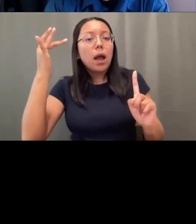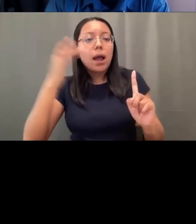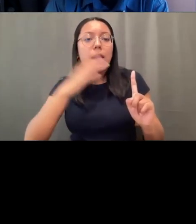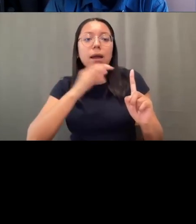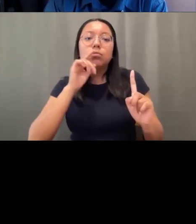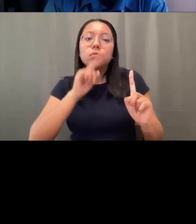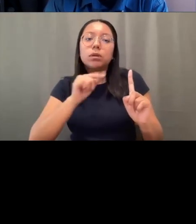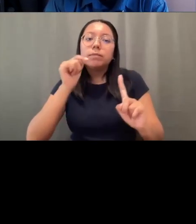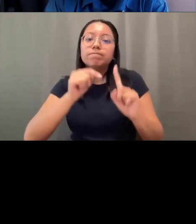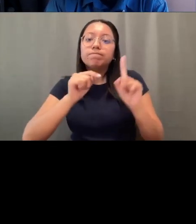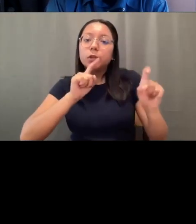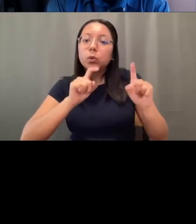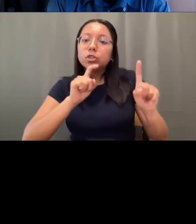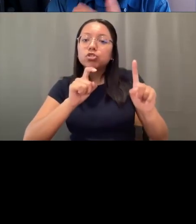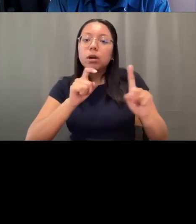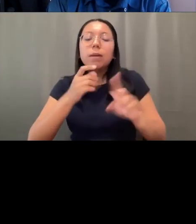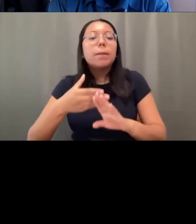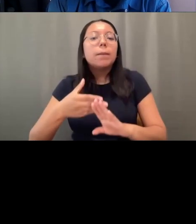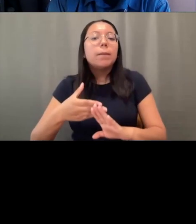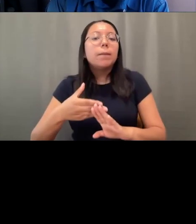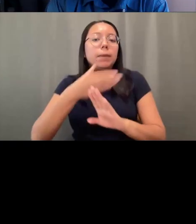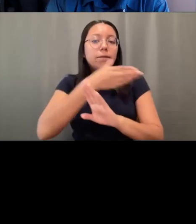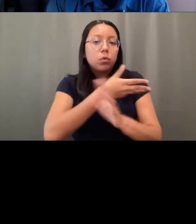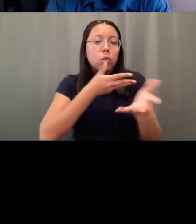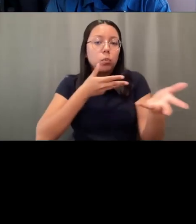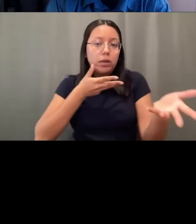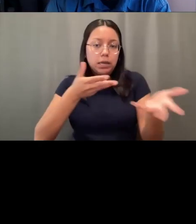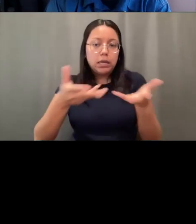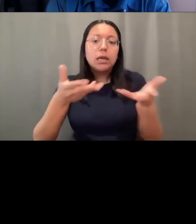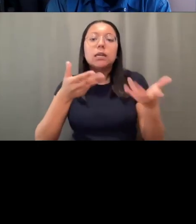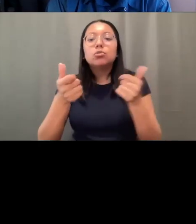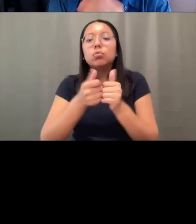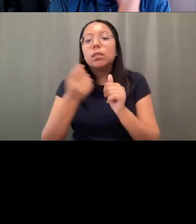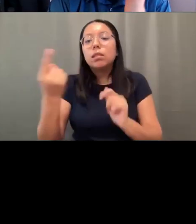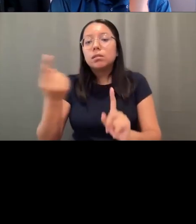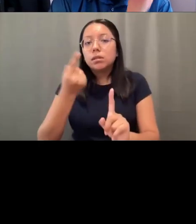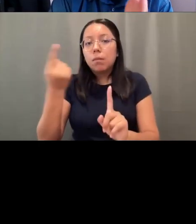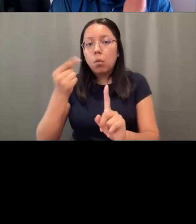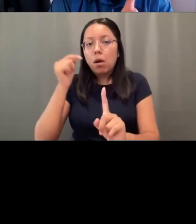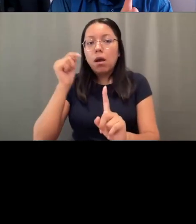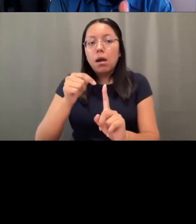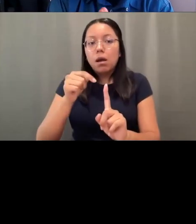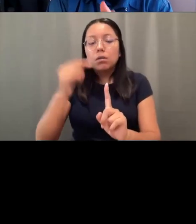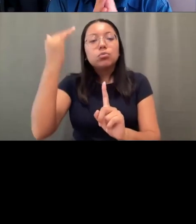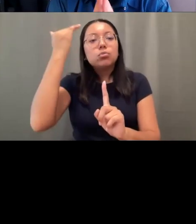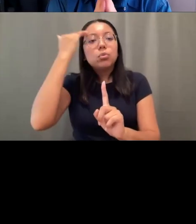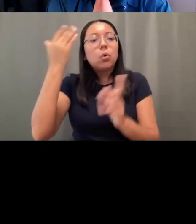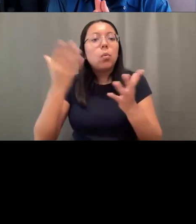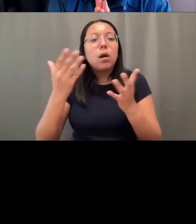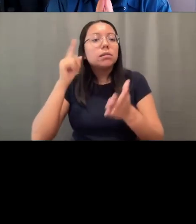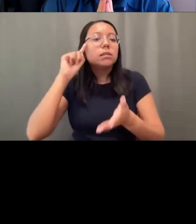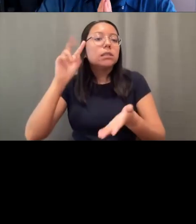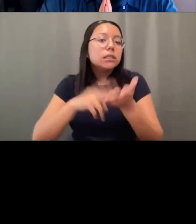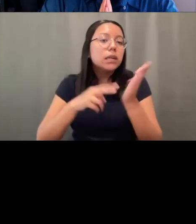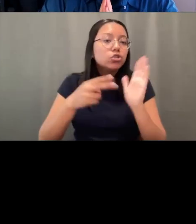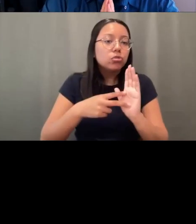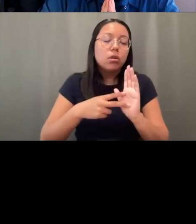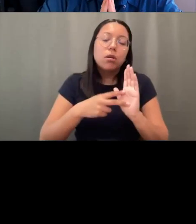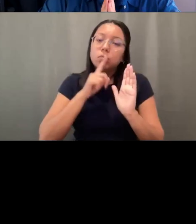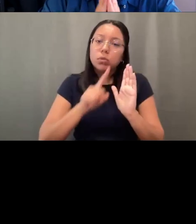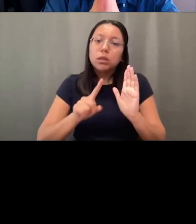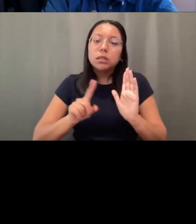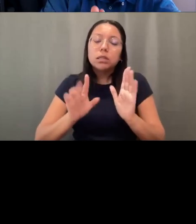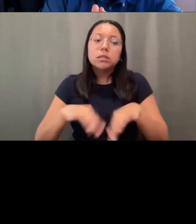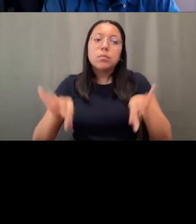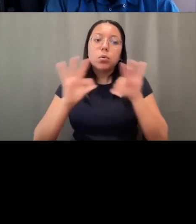questioning ourselves about that before we engage with somebody, to know what our intentions are, to be really clear about that within